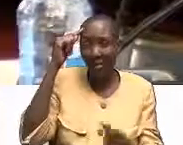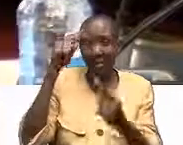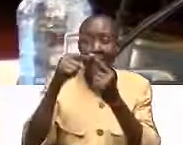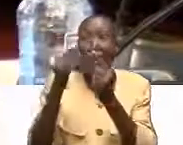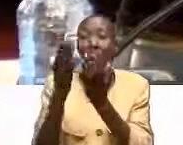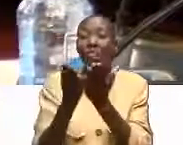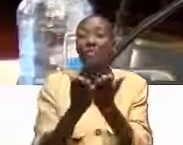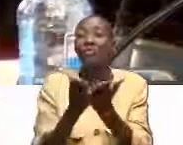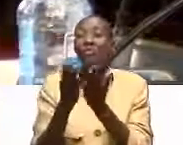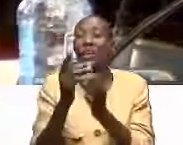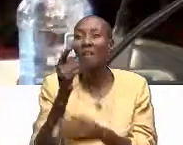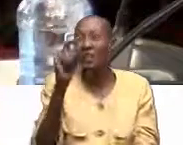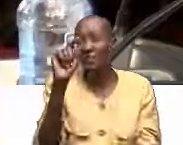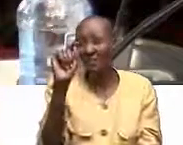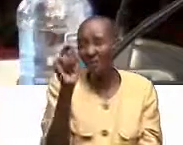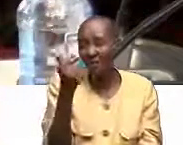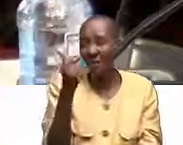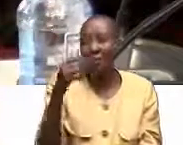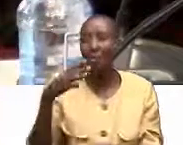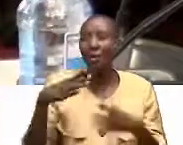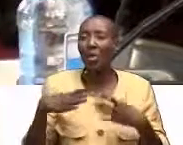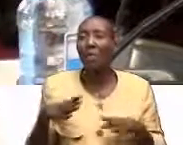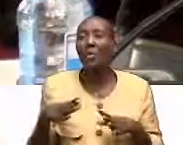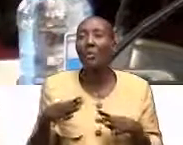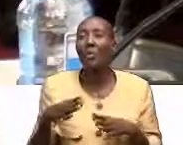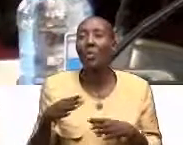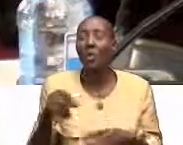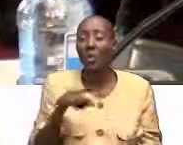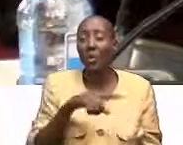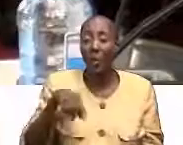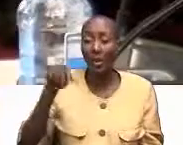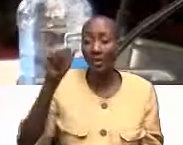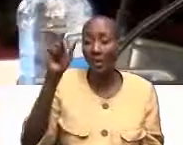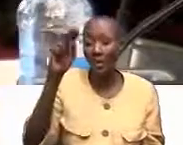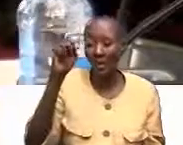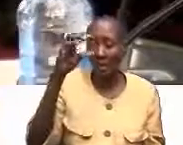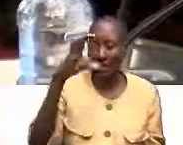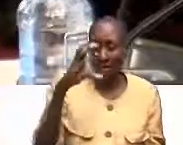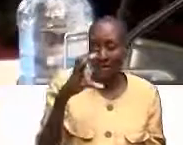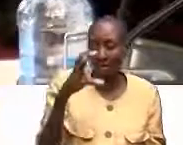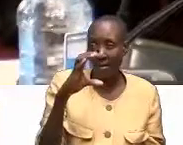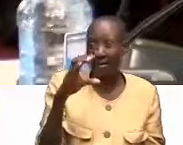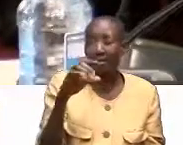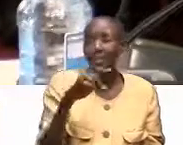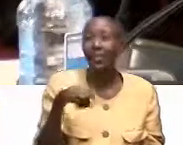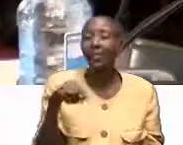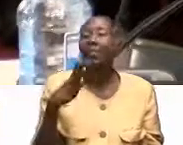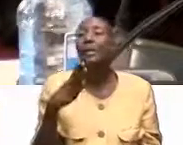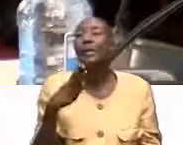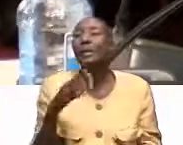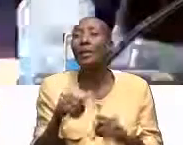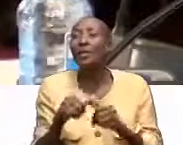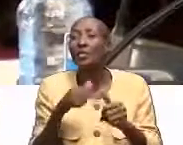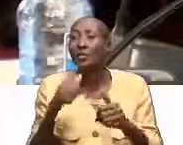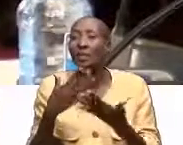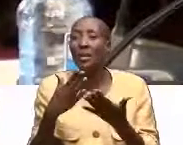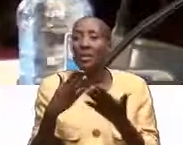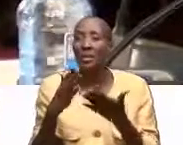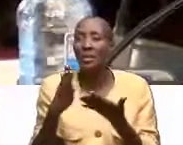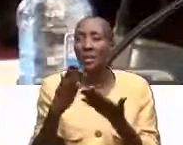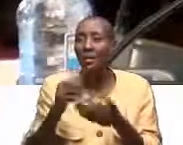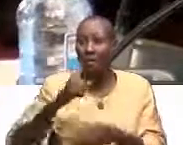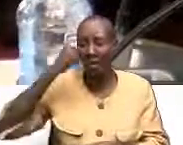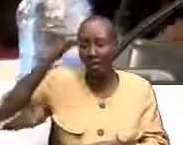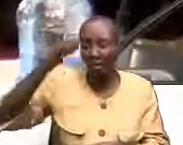of a few individuals. As ANC, we take exception to recurrent remarks by sections of the political